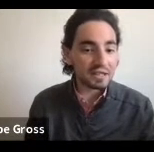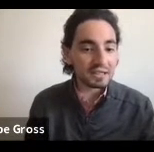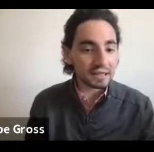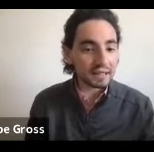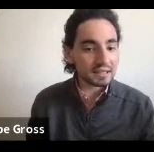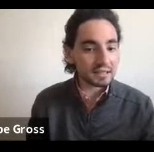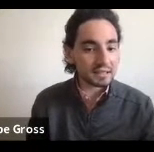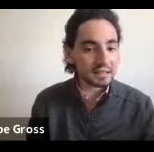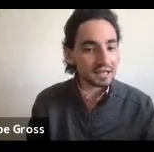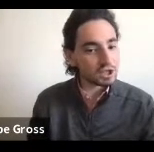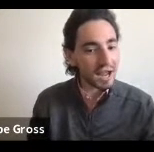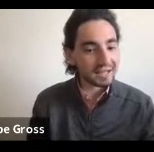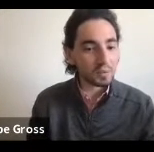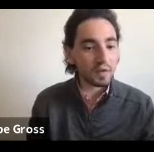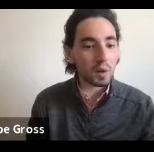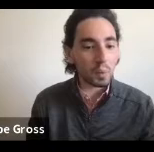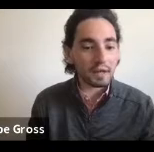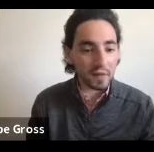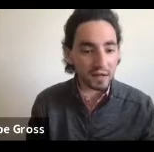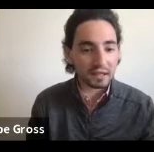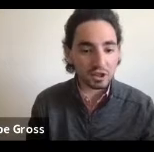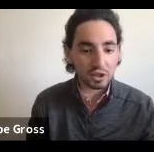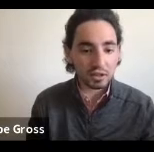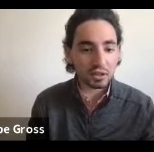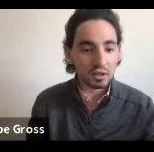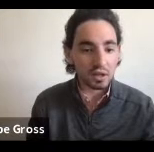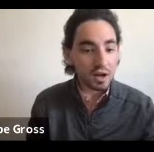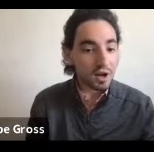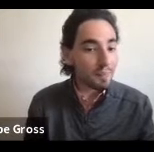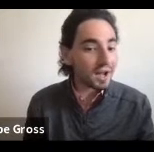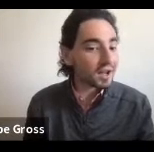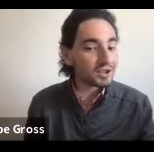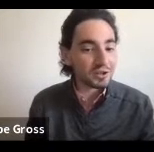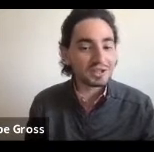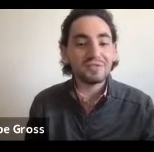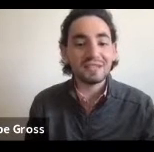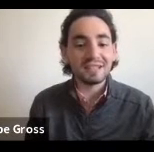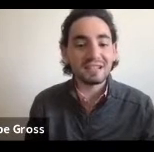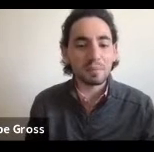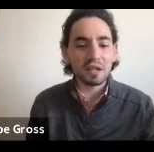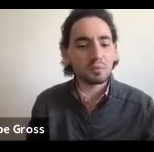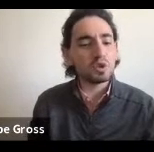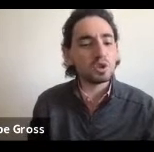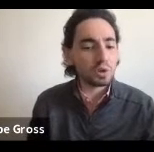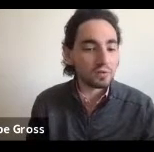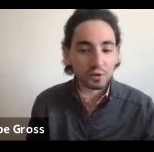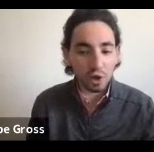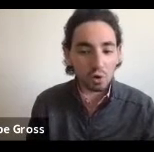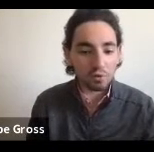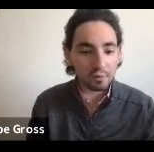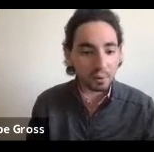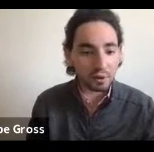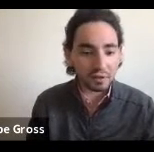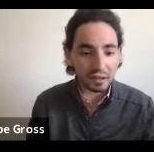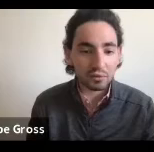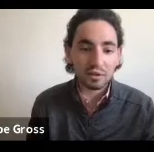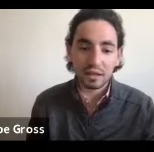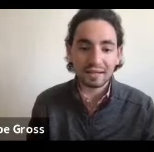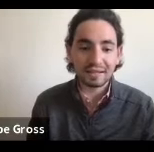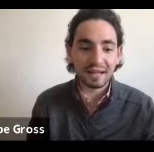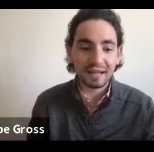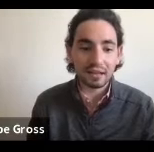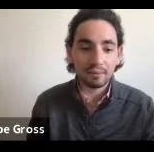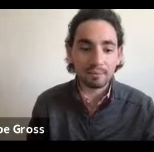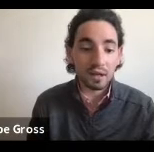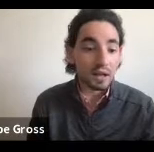The children find their assigned seats and chat while they wait for their teacher. My Aunt Josephine sent me a beautiful doll from